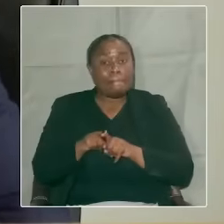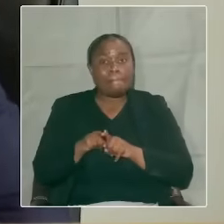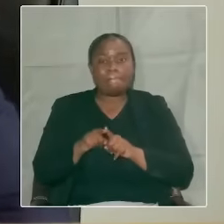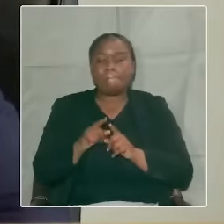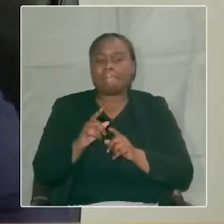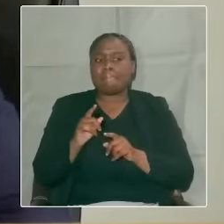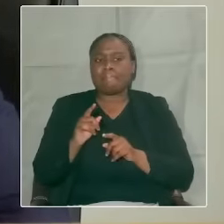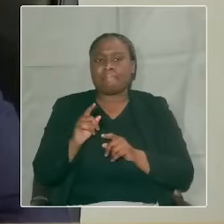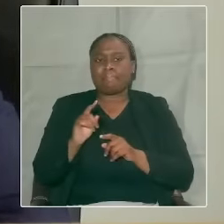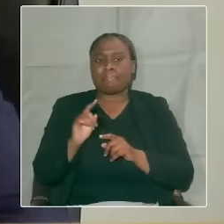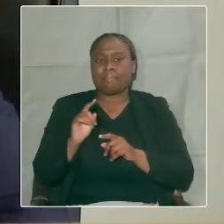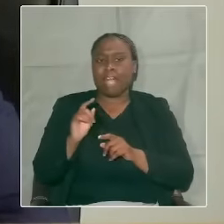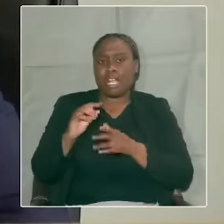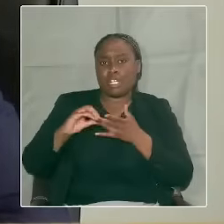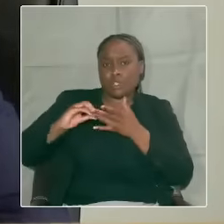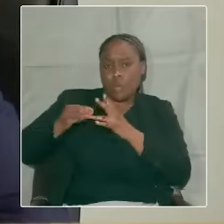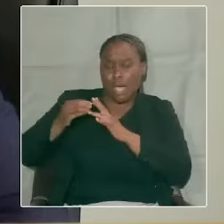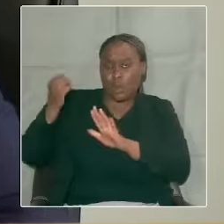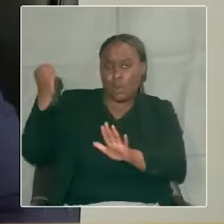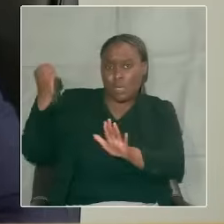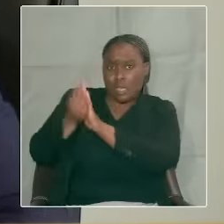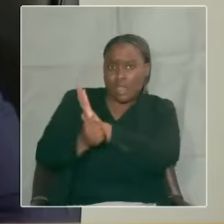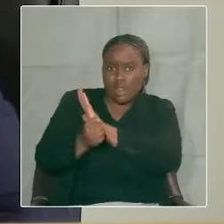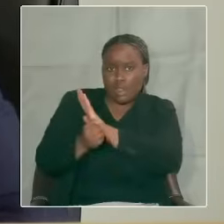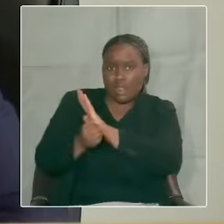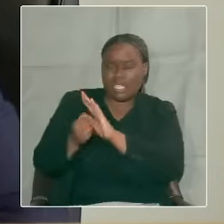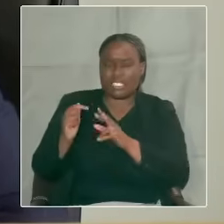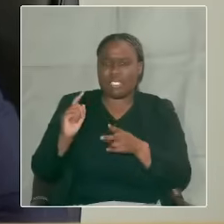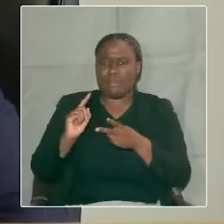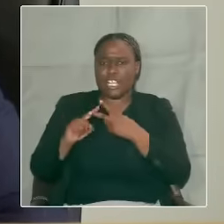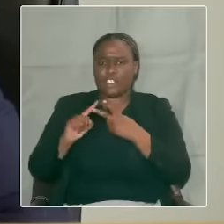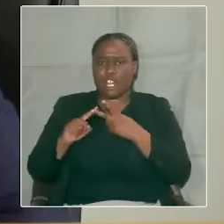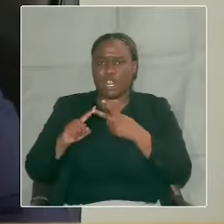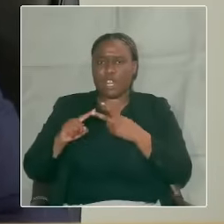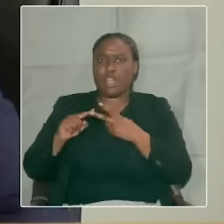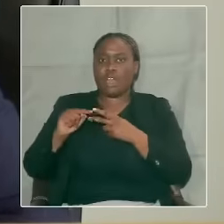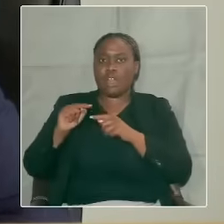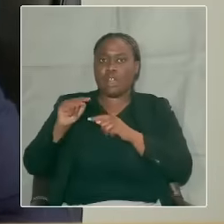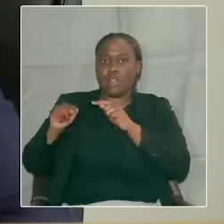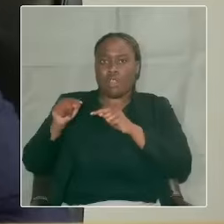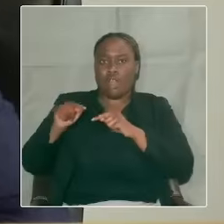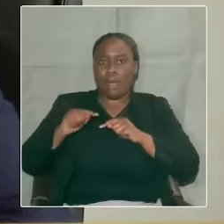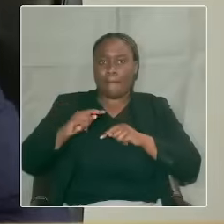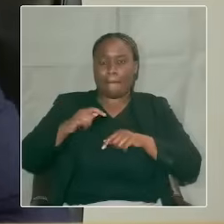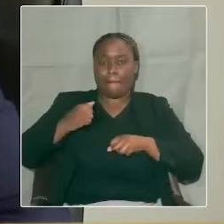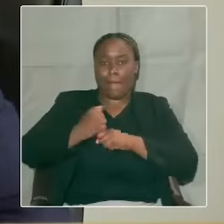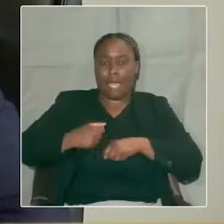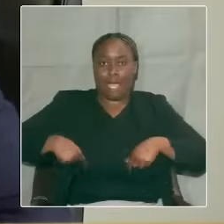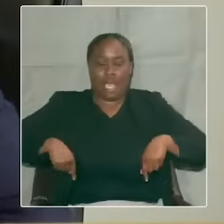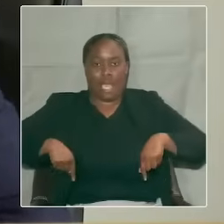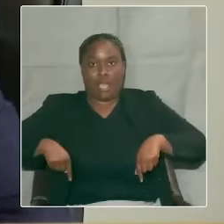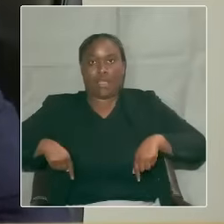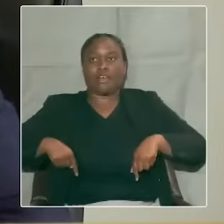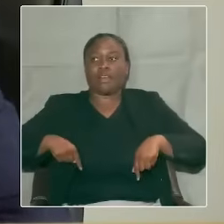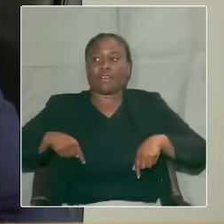murders, councillors will go as far as getting into their cars and say